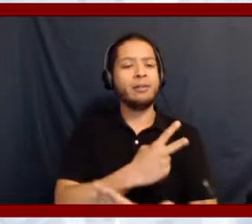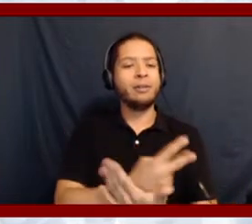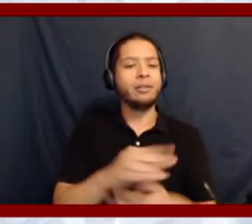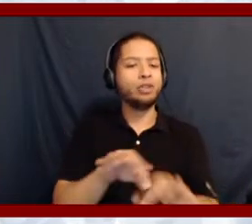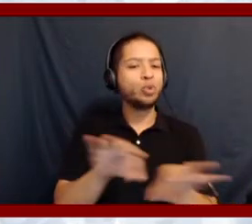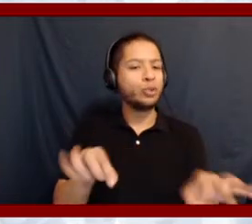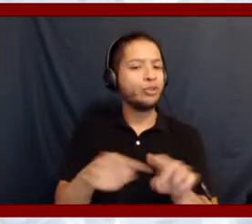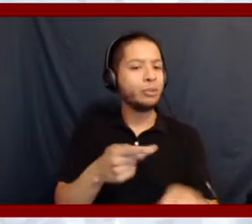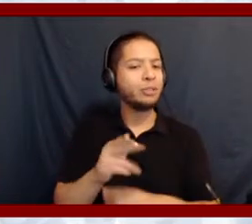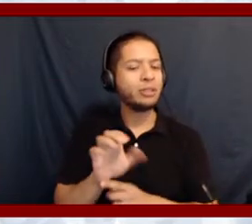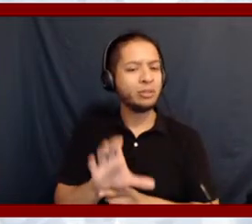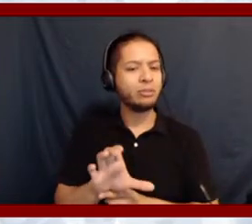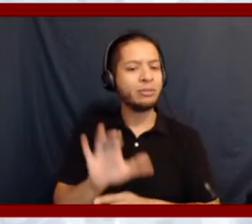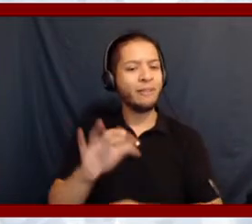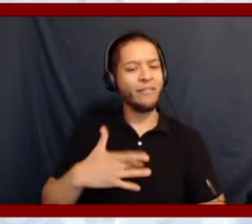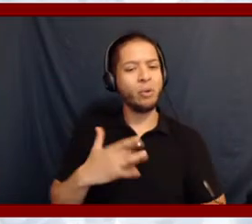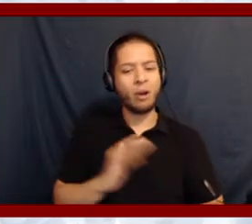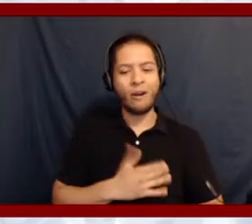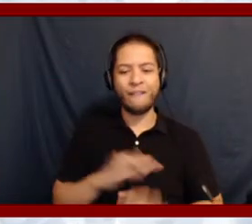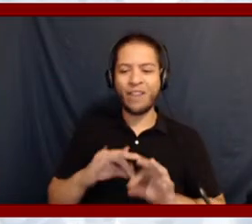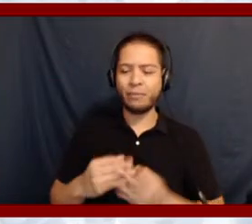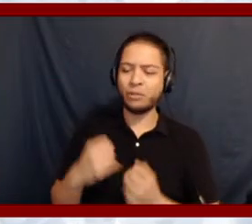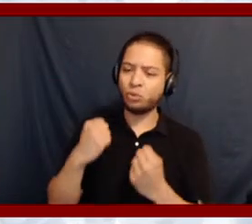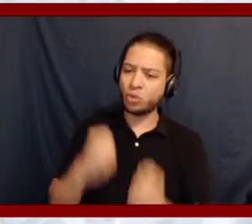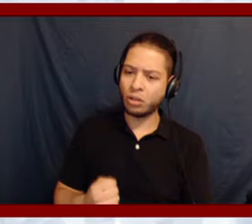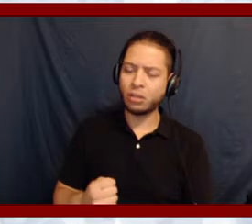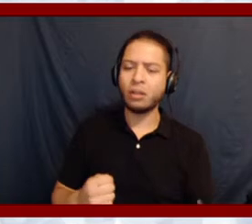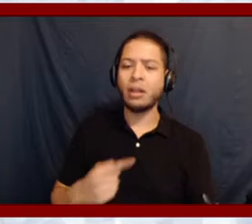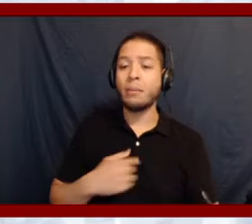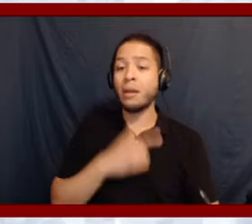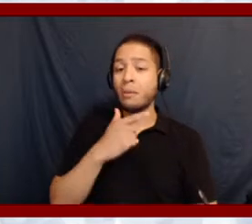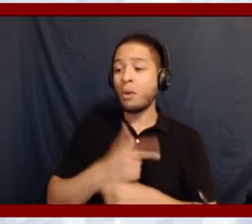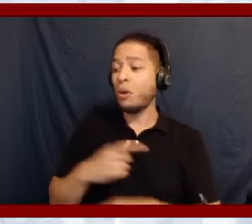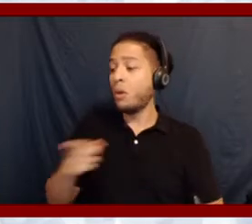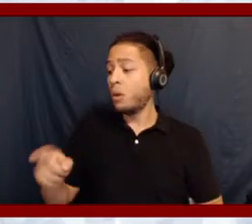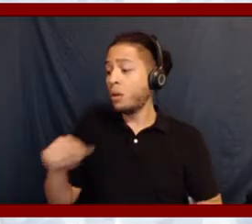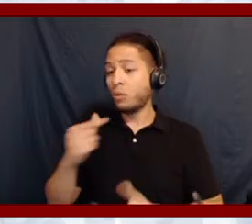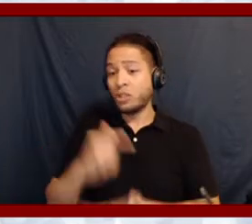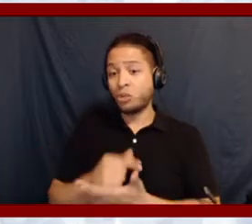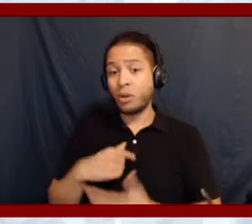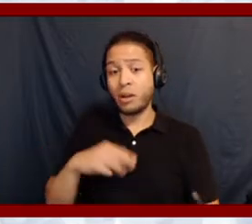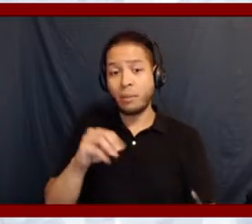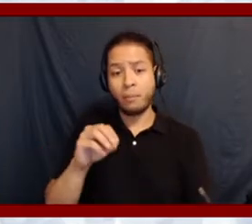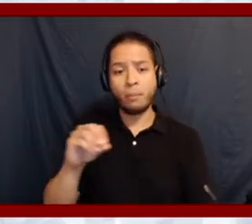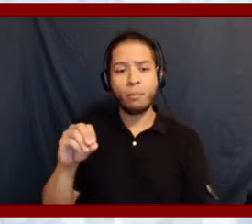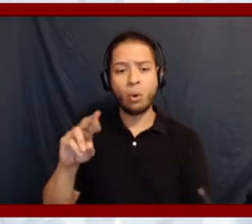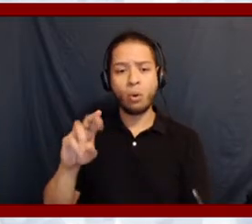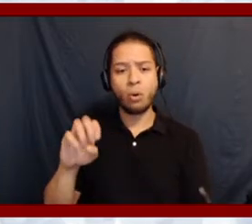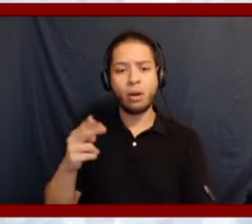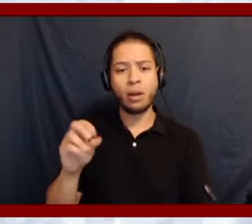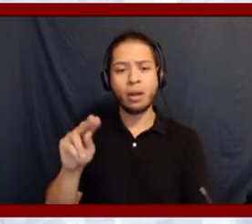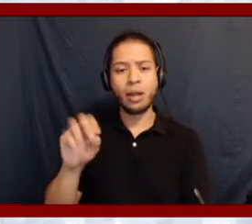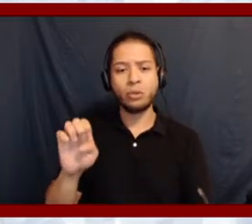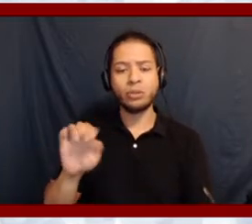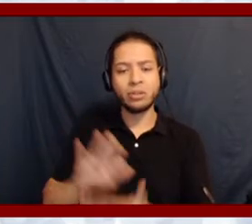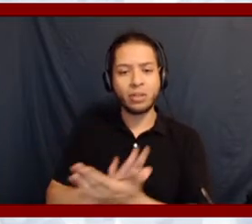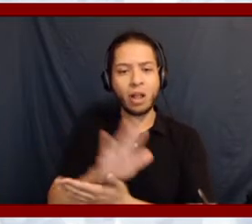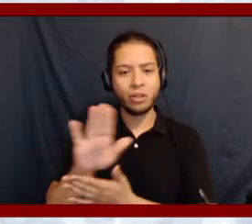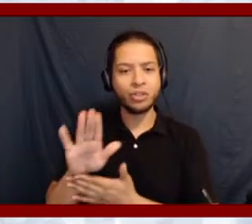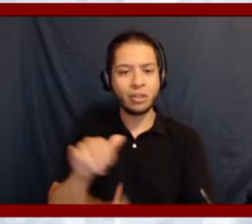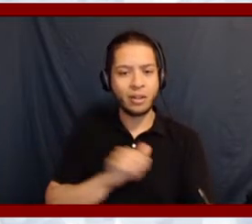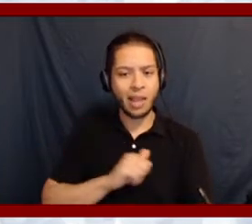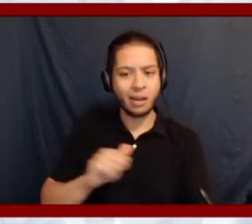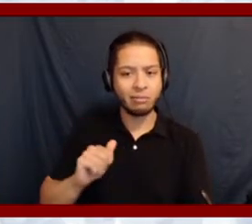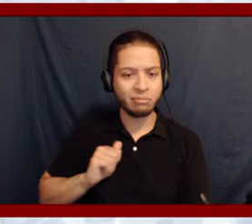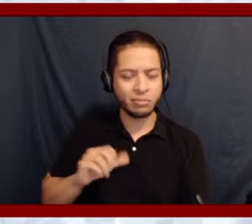I graduated from Morehouse College in Atlanta, and there's a very unique role